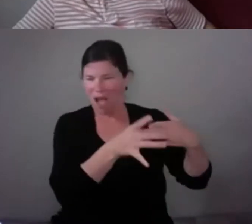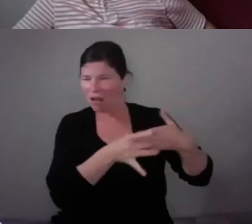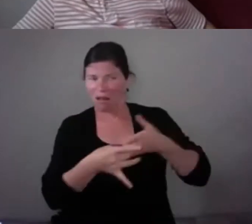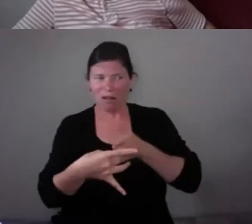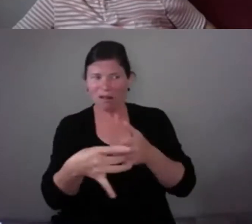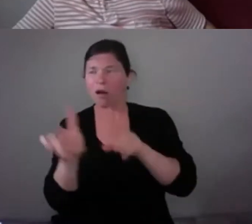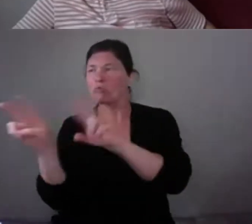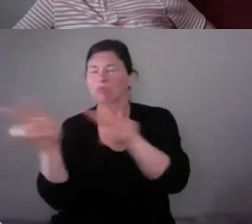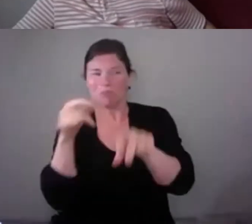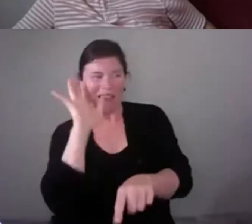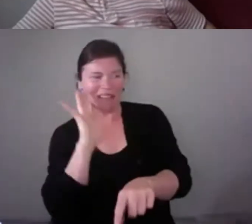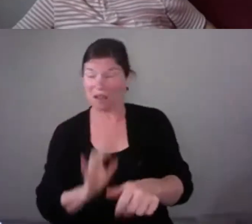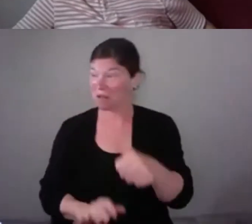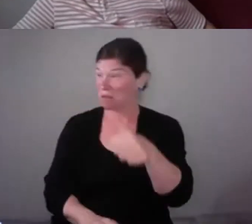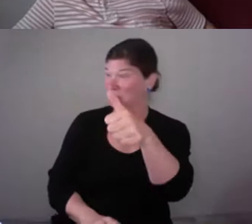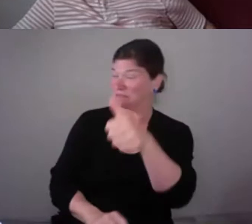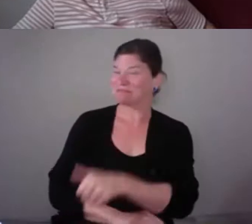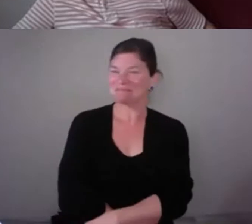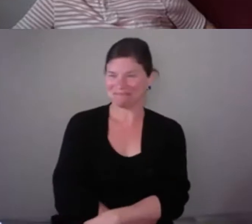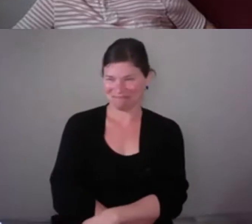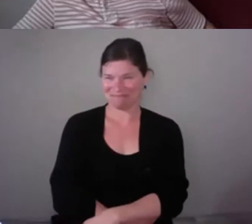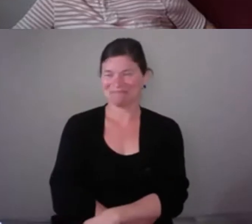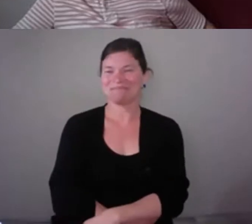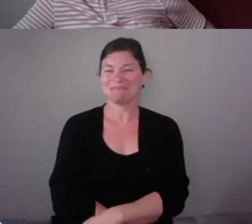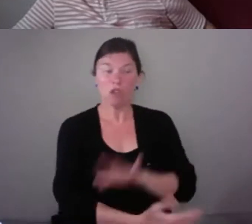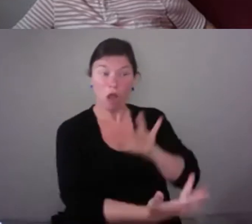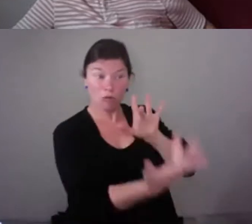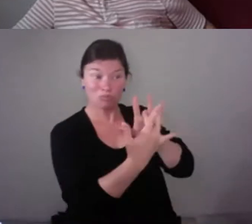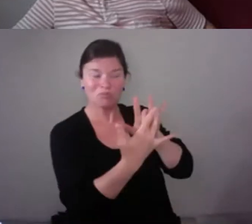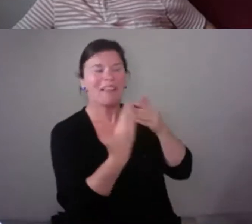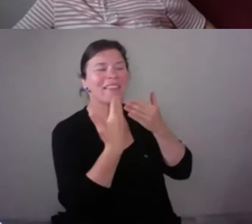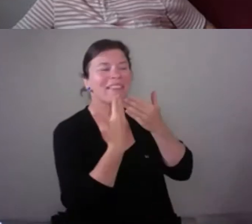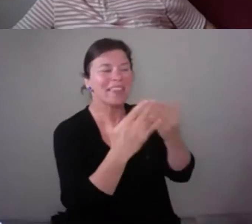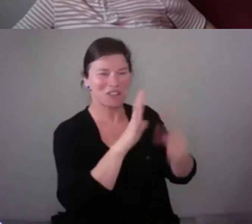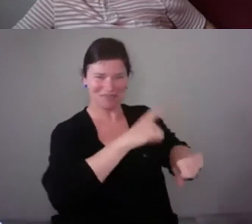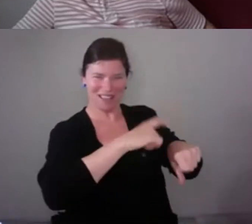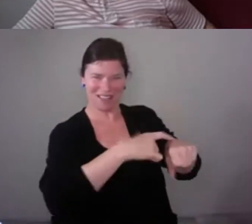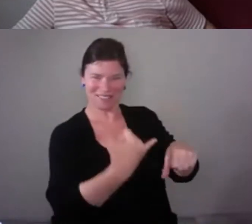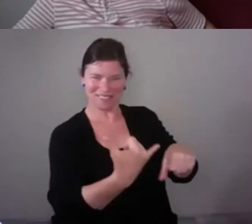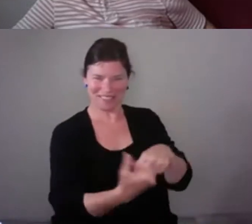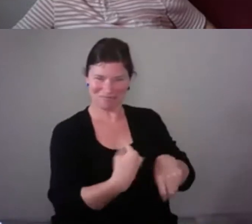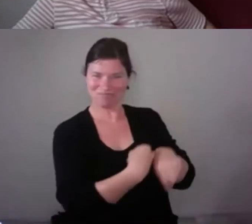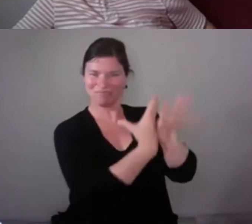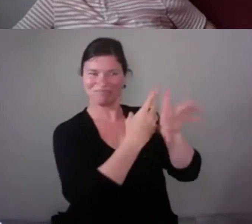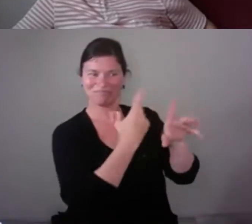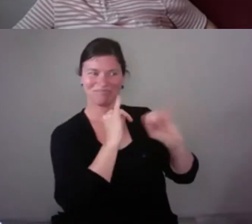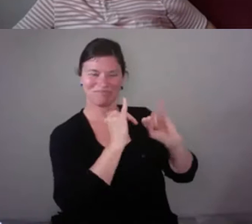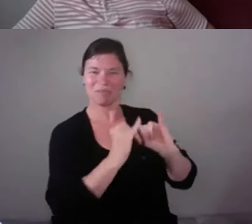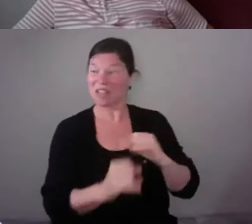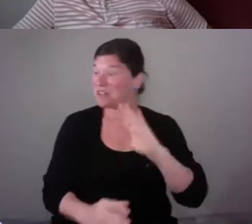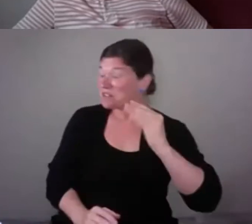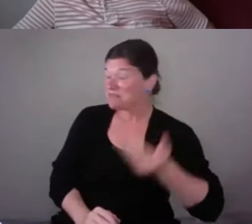sounds great. Yeah. So keep in touch, and thank you for coming today. Thank you for being No, you're here.